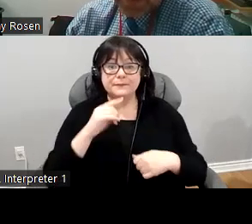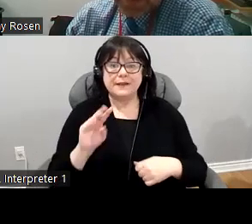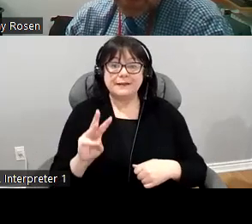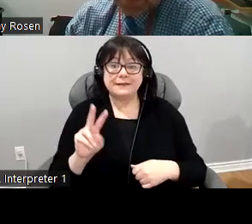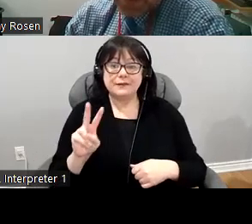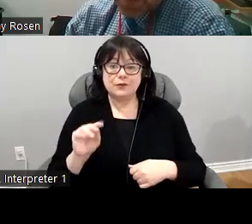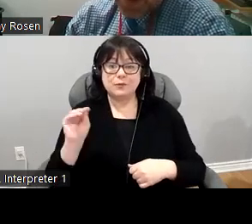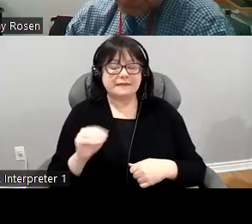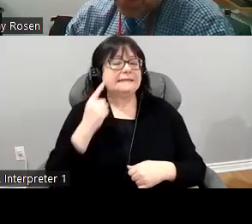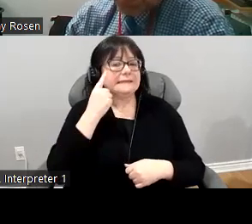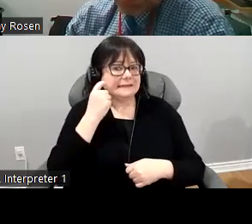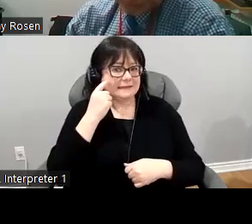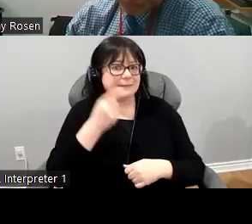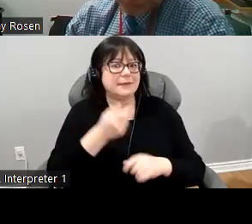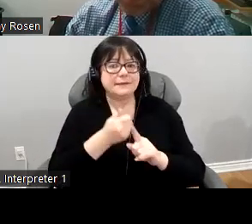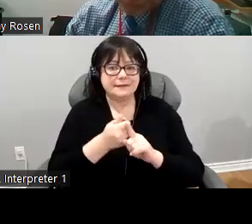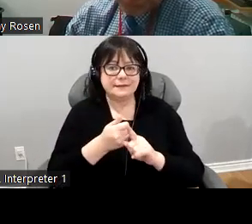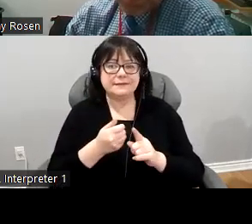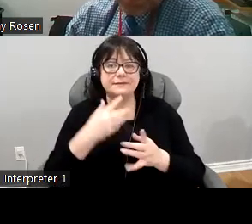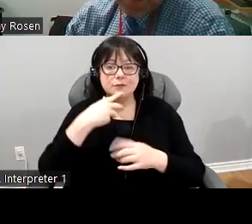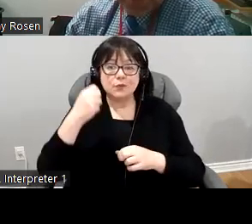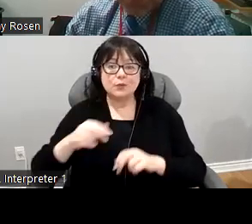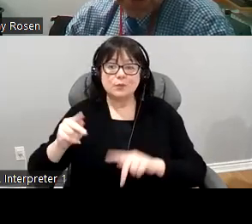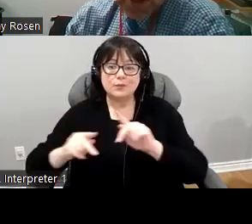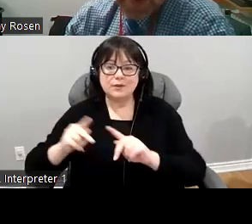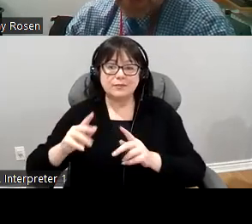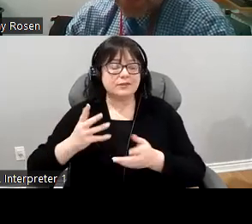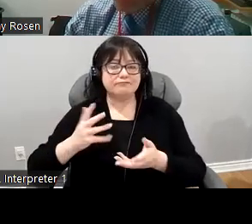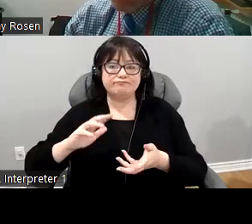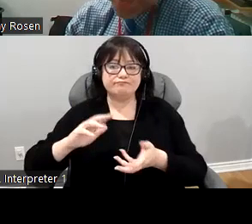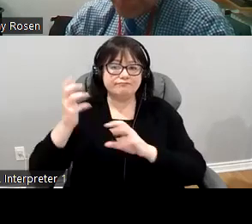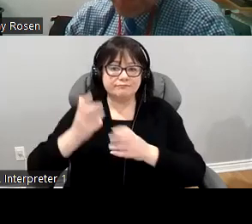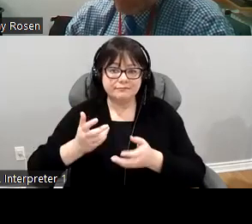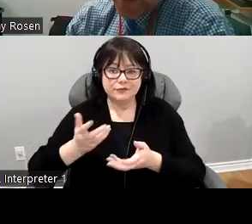mistreatment. Among those that we were concerned about,